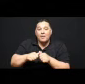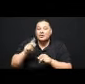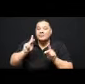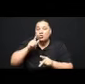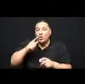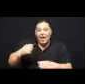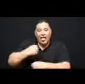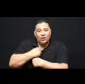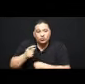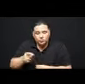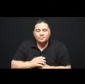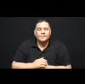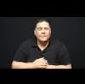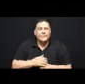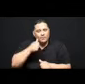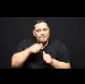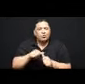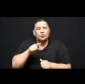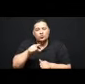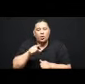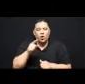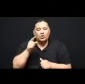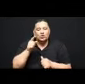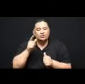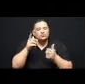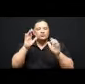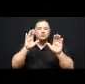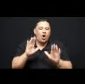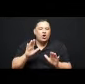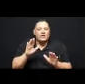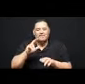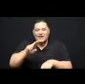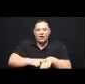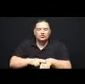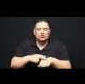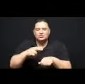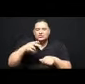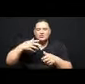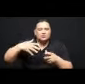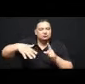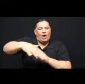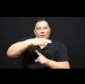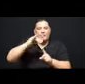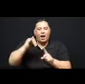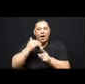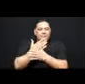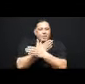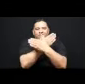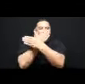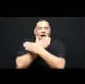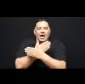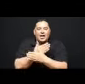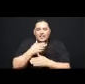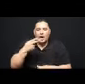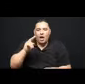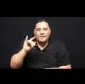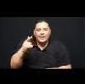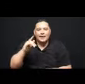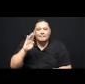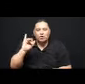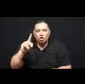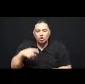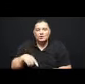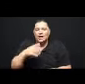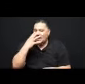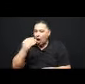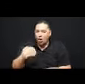wonder of nature, surrounded by the butterfly, the hummingbird, the coyote, the scorpion, and a mountain